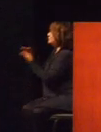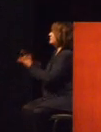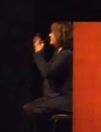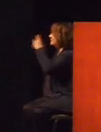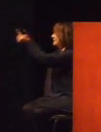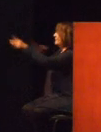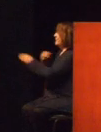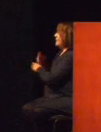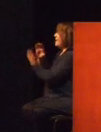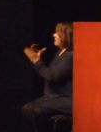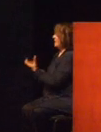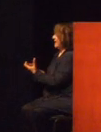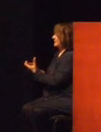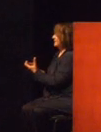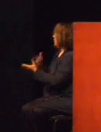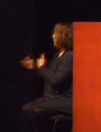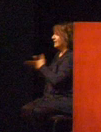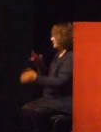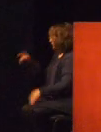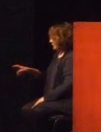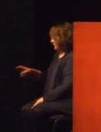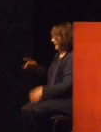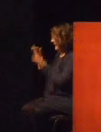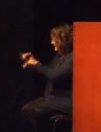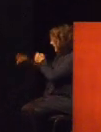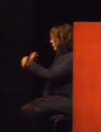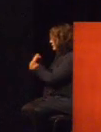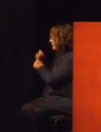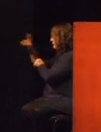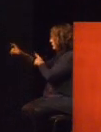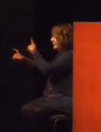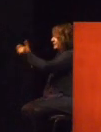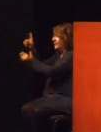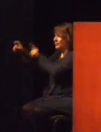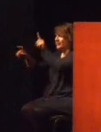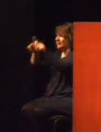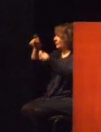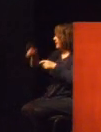math class? Whatever the question is, and spend a year inquiring into it.